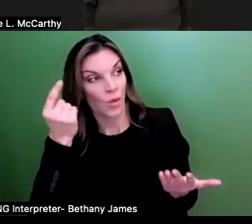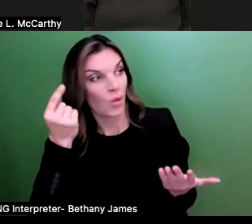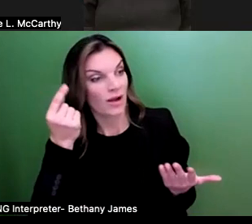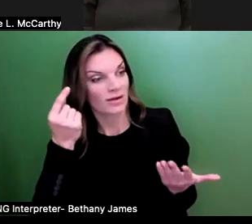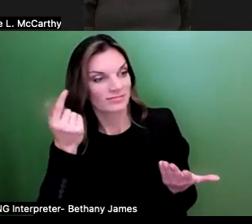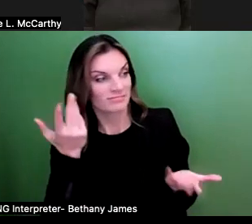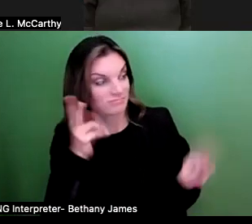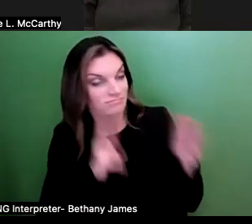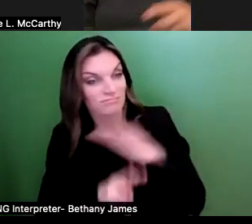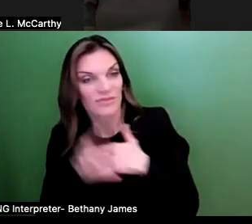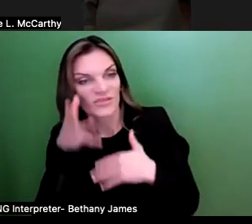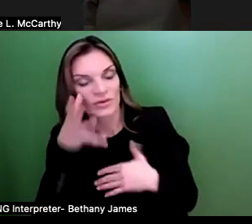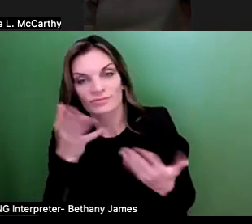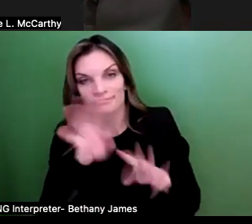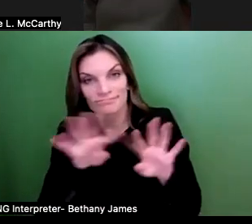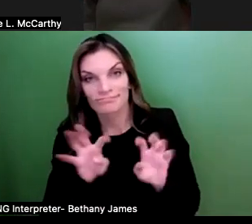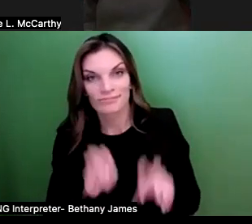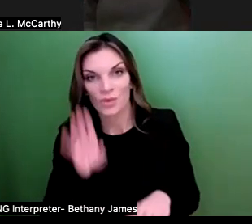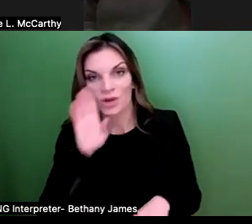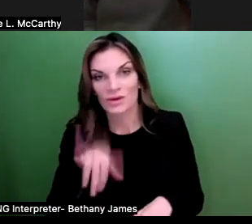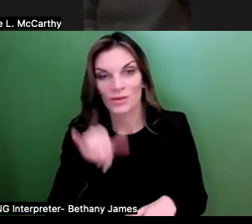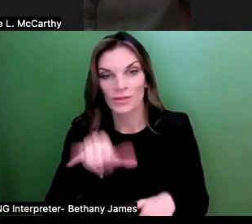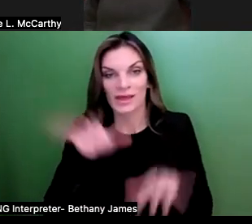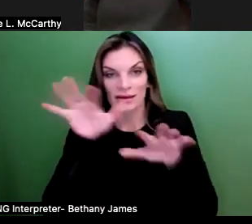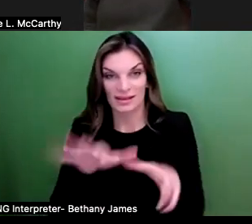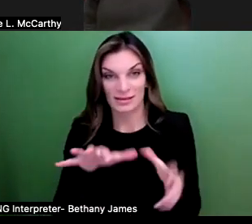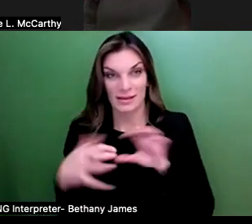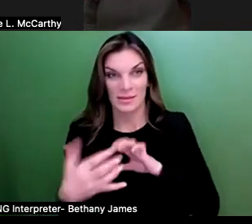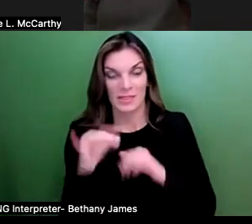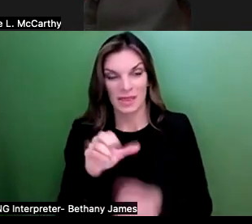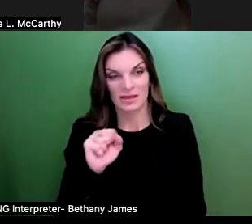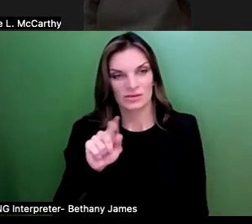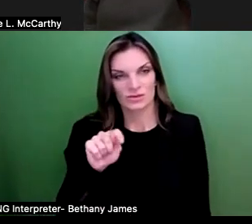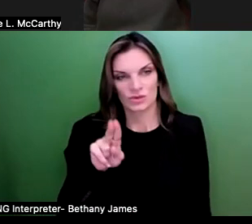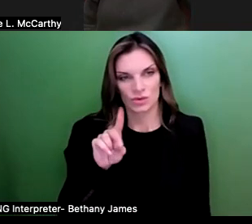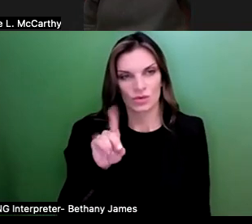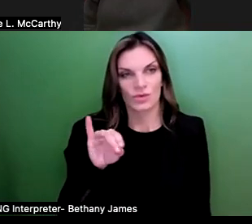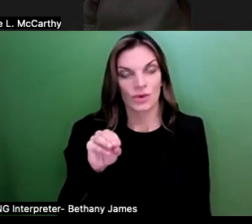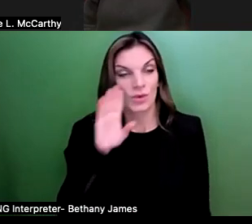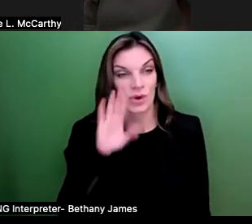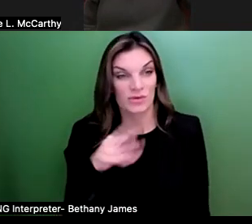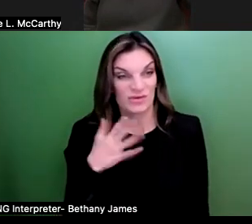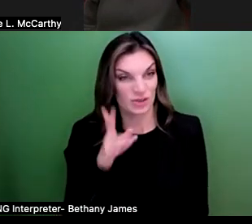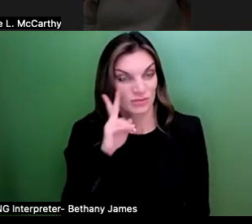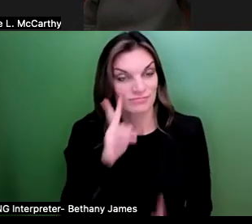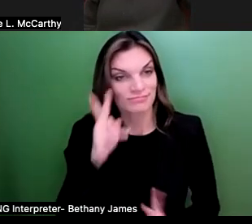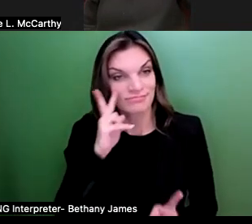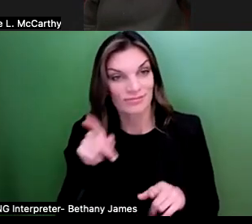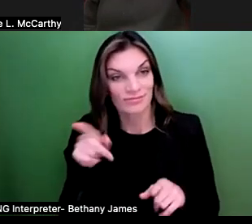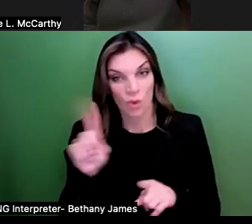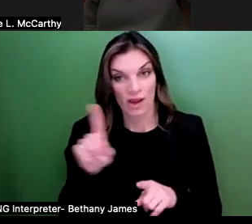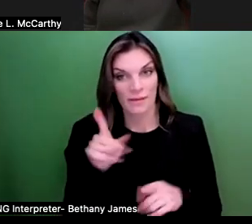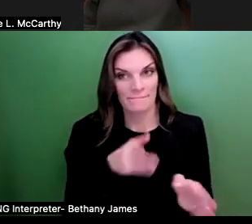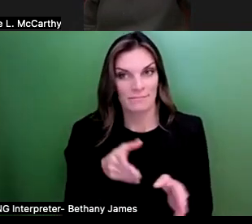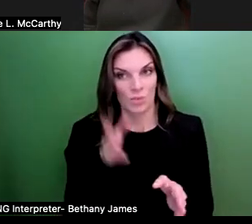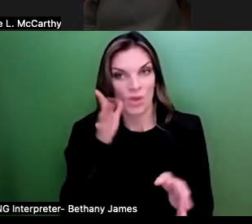we did realize from the Climate Adaptive Design Studio was that much of the area that will see flooding, see a lot